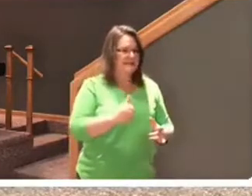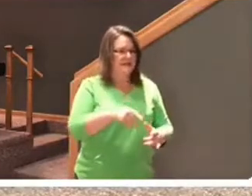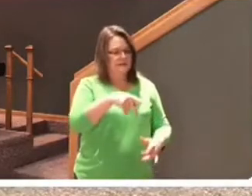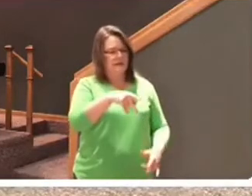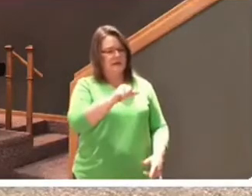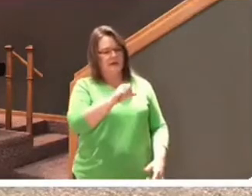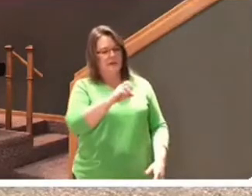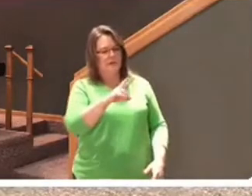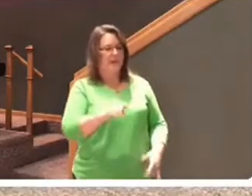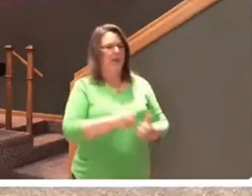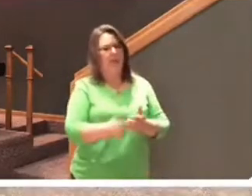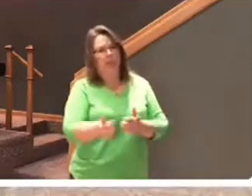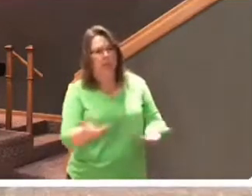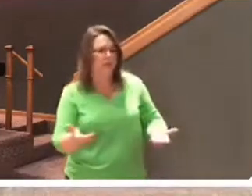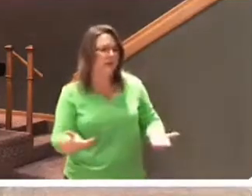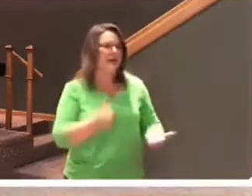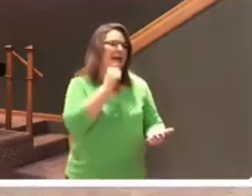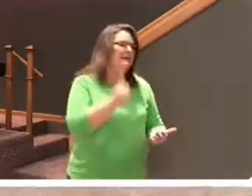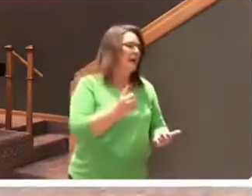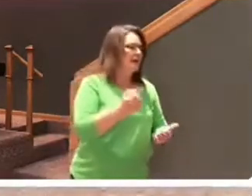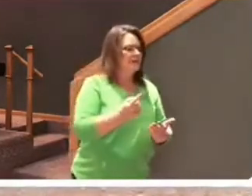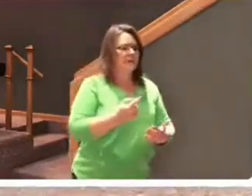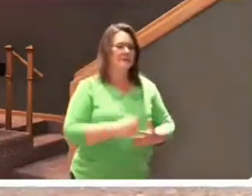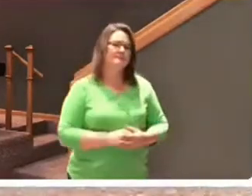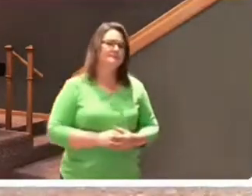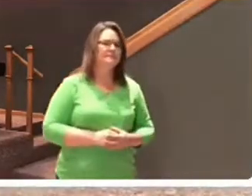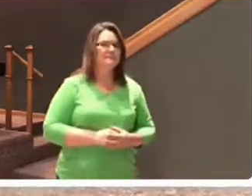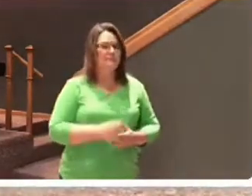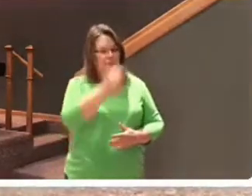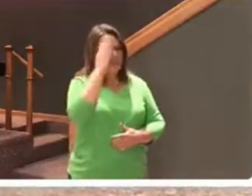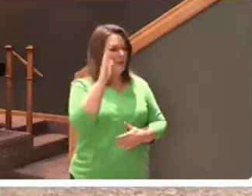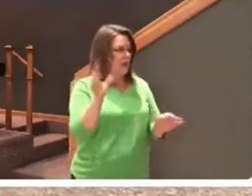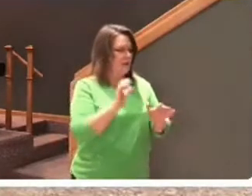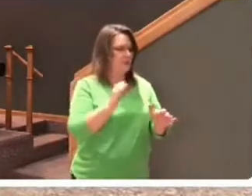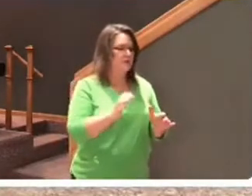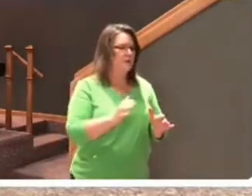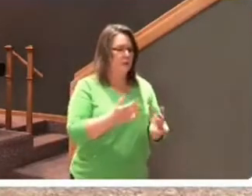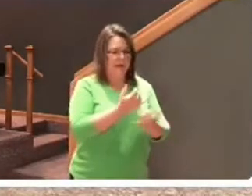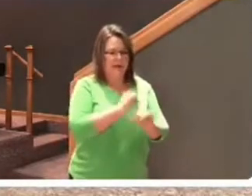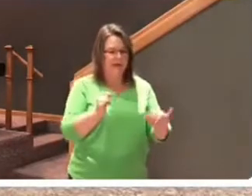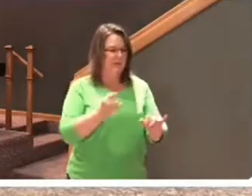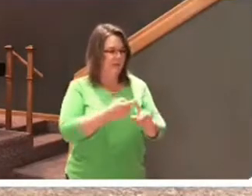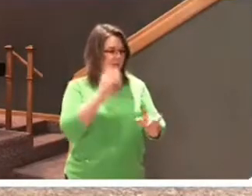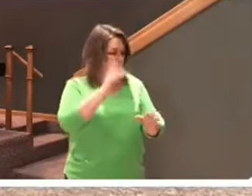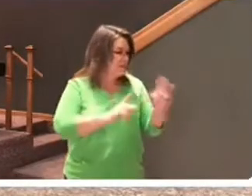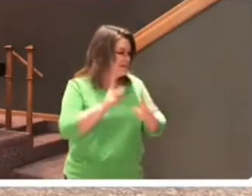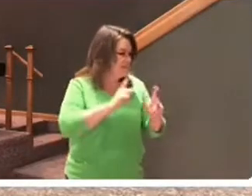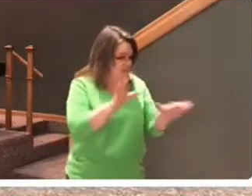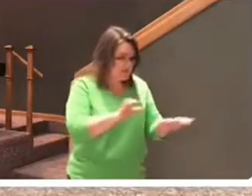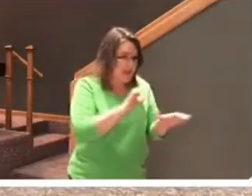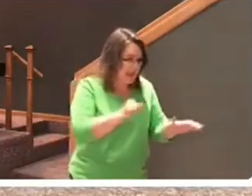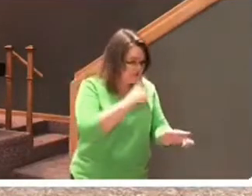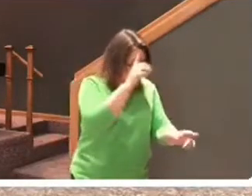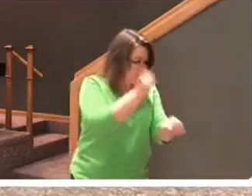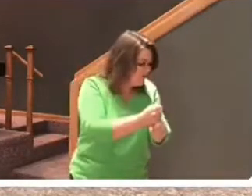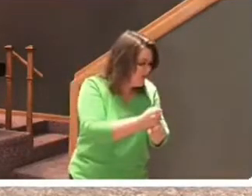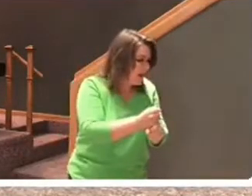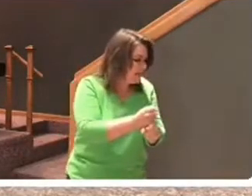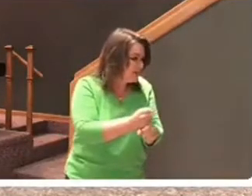passive thing. It's not something that God will do independently of His people's actions and faith